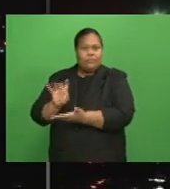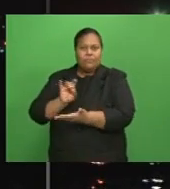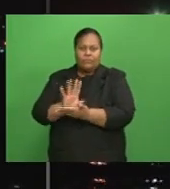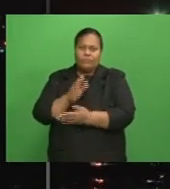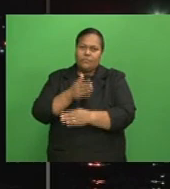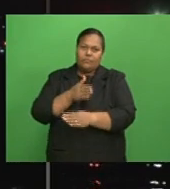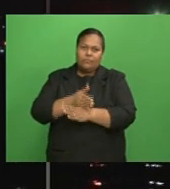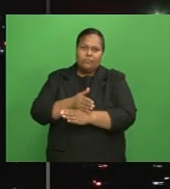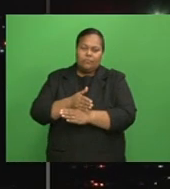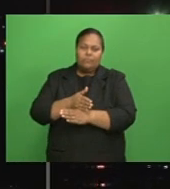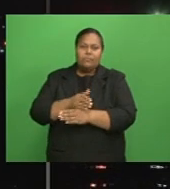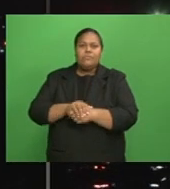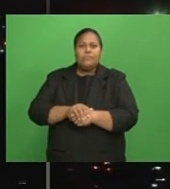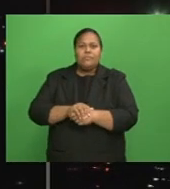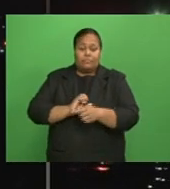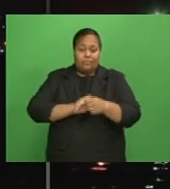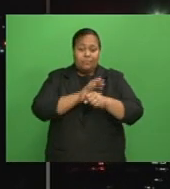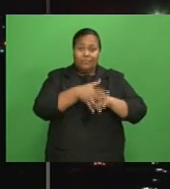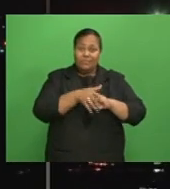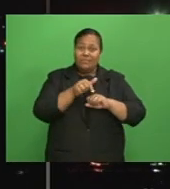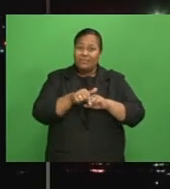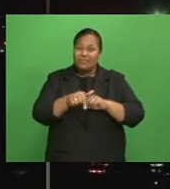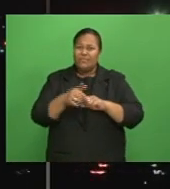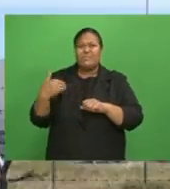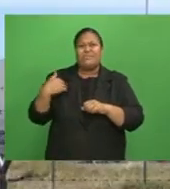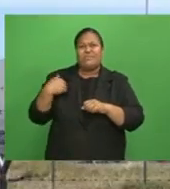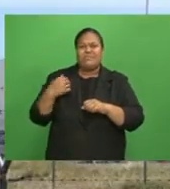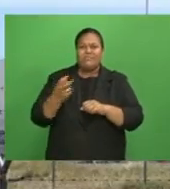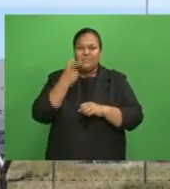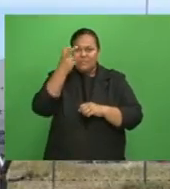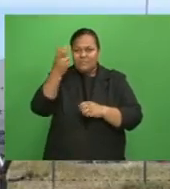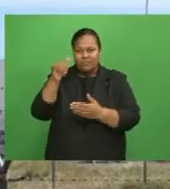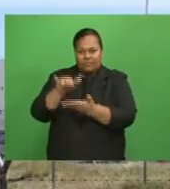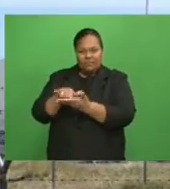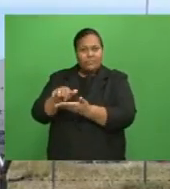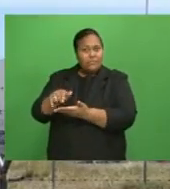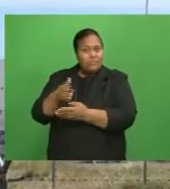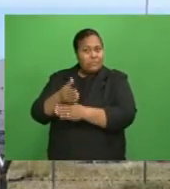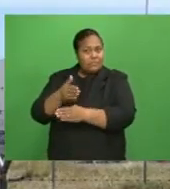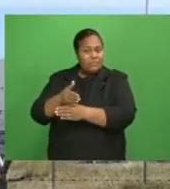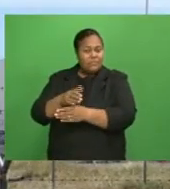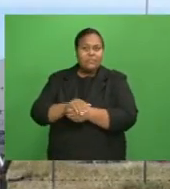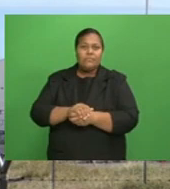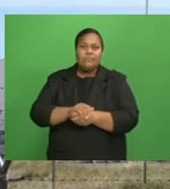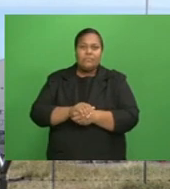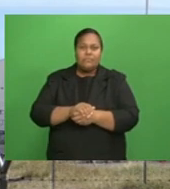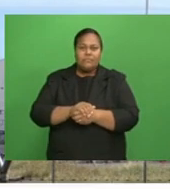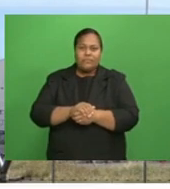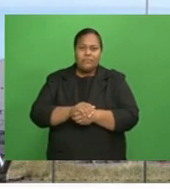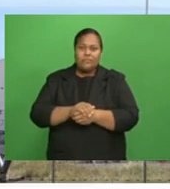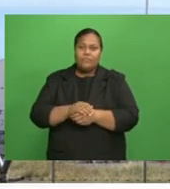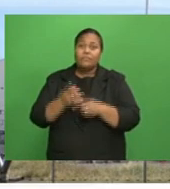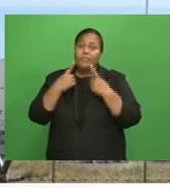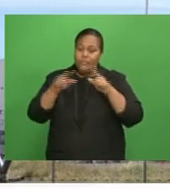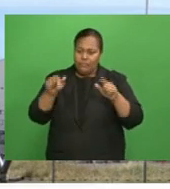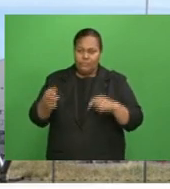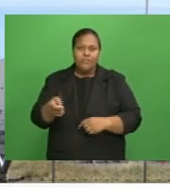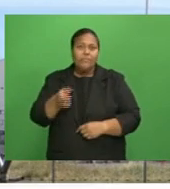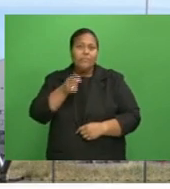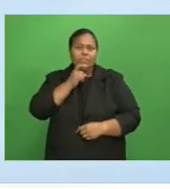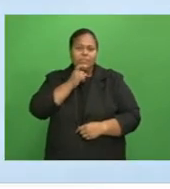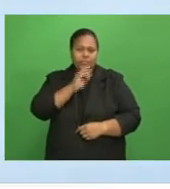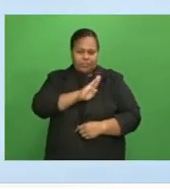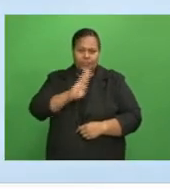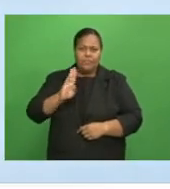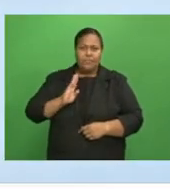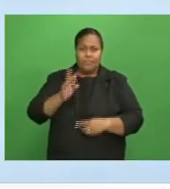the impacts of COVID-19 on tourism and aviation. In a statement this afternoon, ATS said the Board of Directors